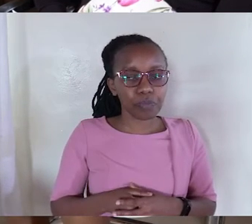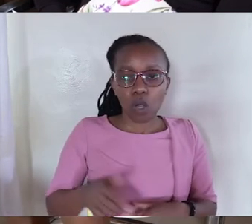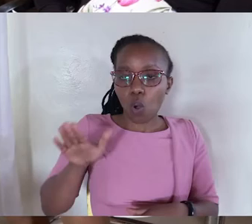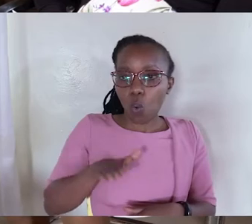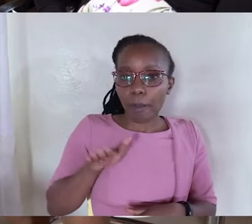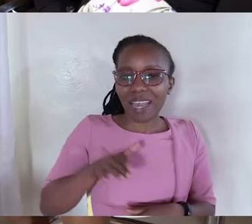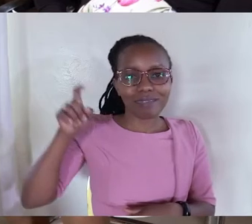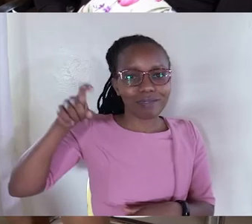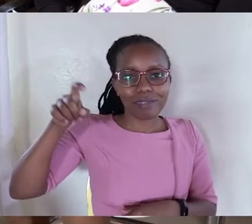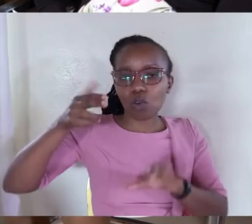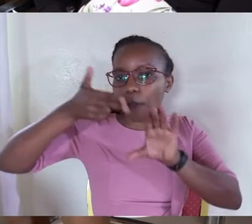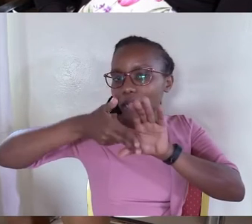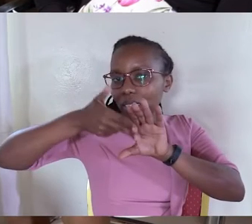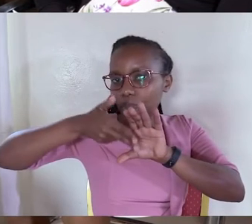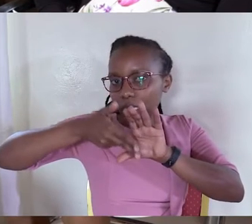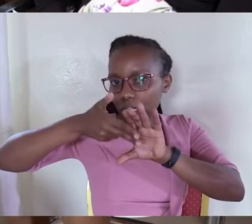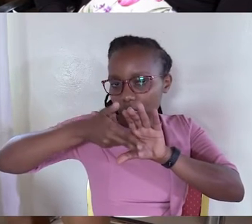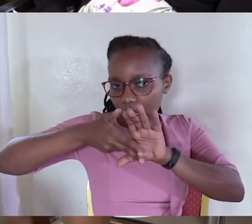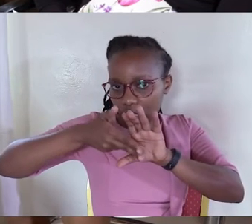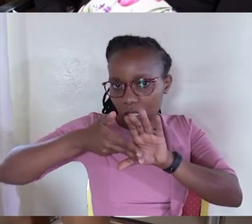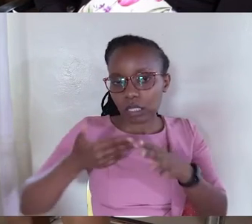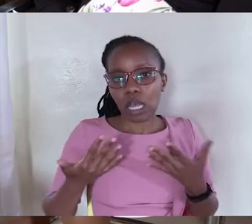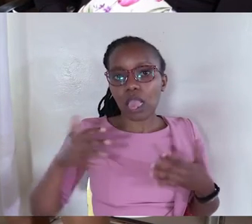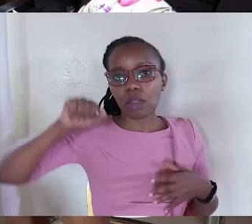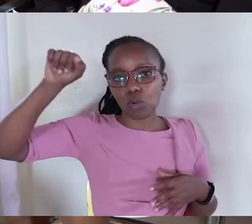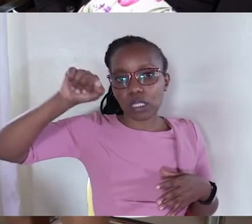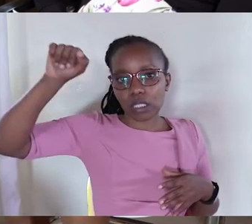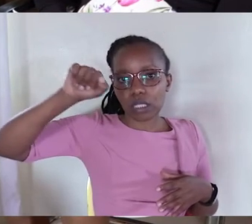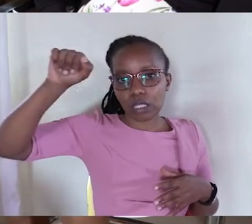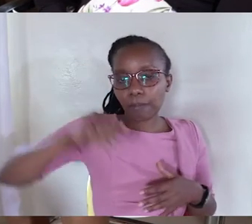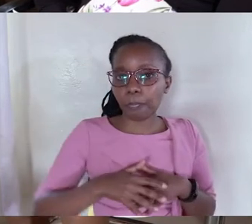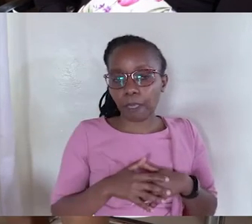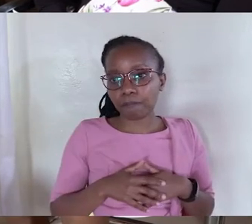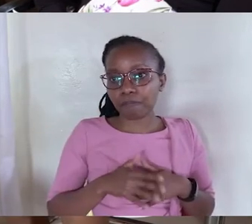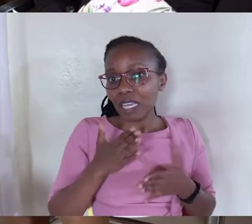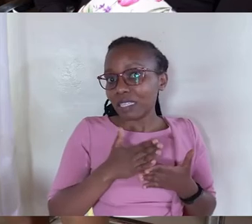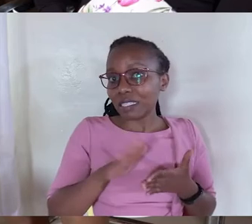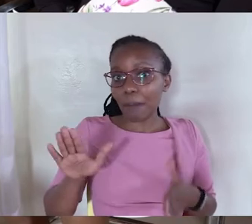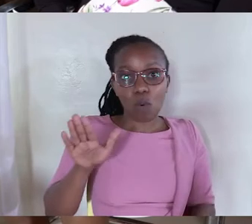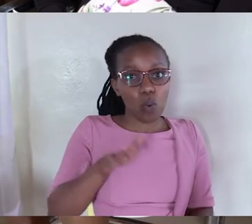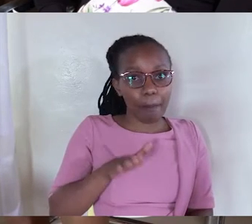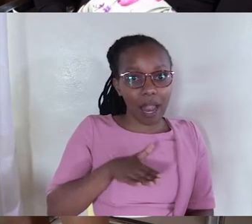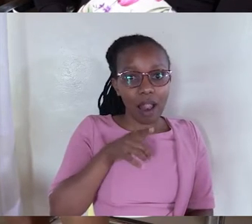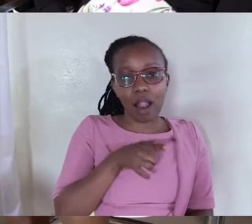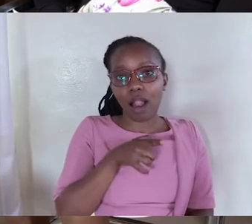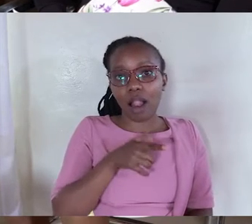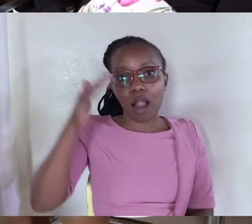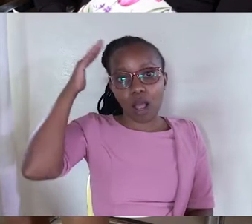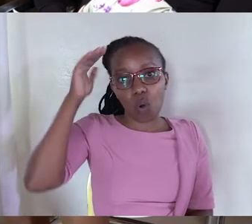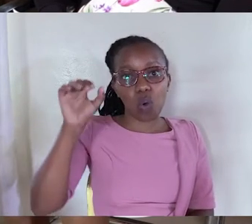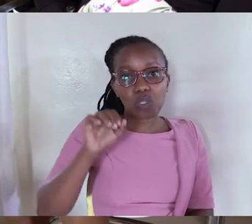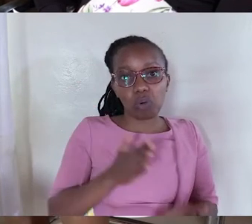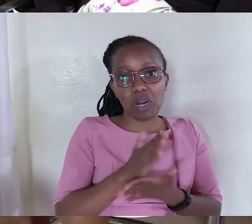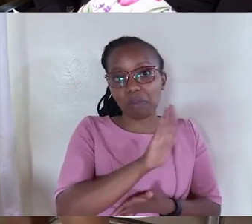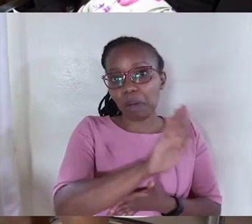Women need to participate in politics, and some of the women do not know their rights.